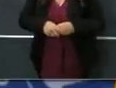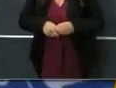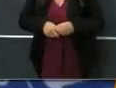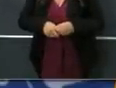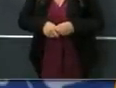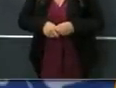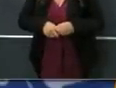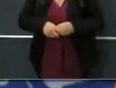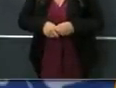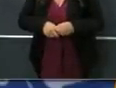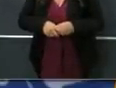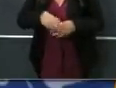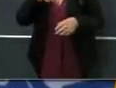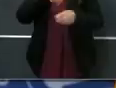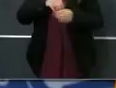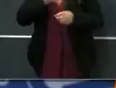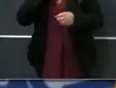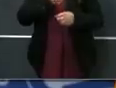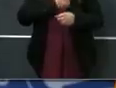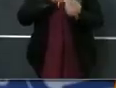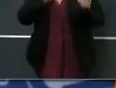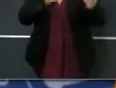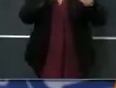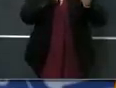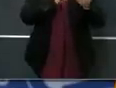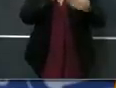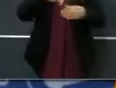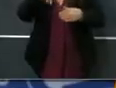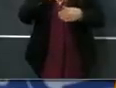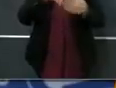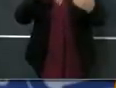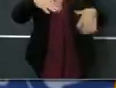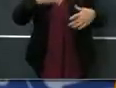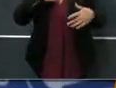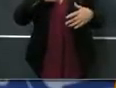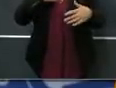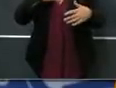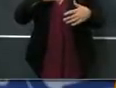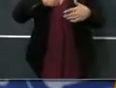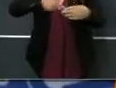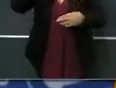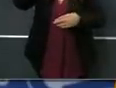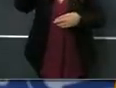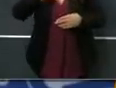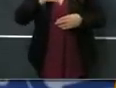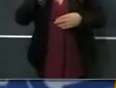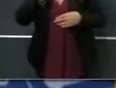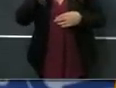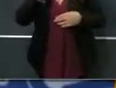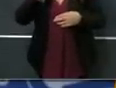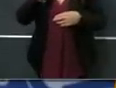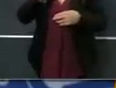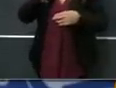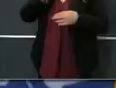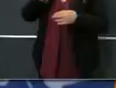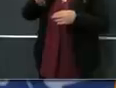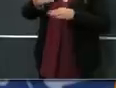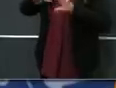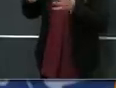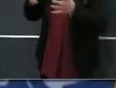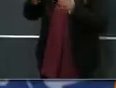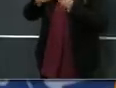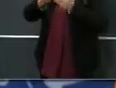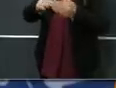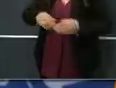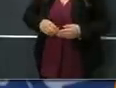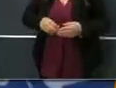urban areas in particular, where we know some of these populations are more highly concentrated, to also understand the impact of it. But let me just say that it's not